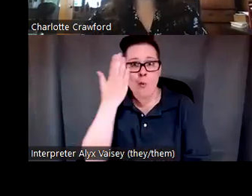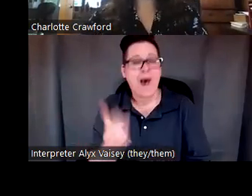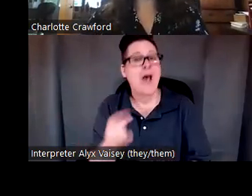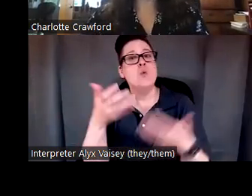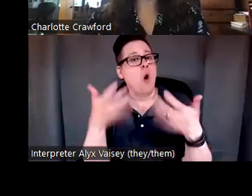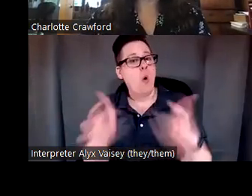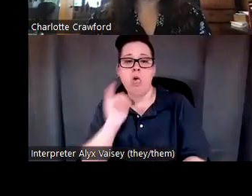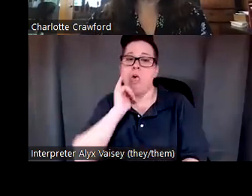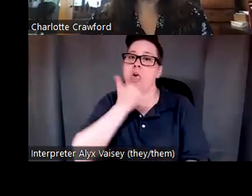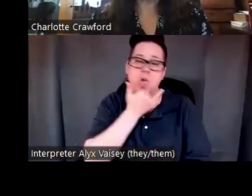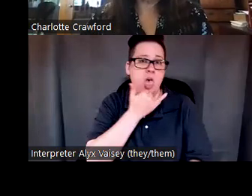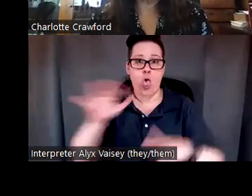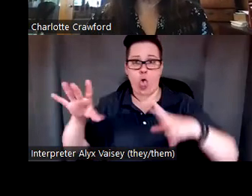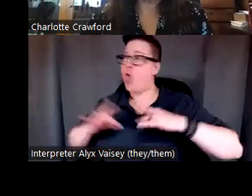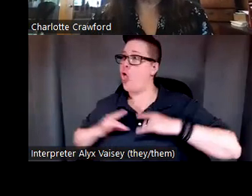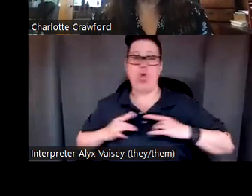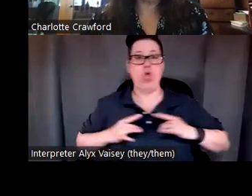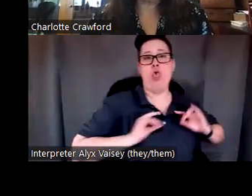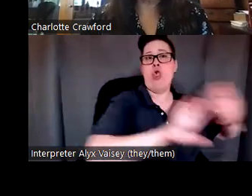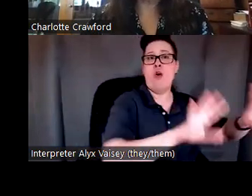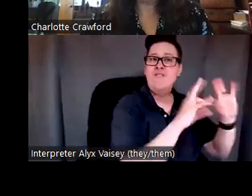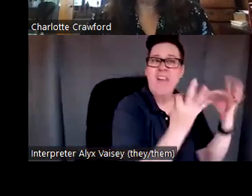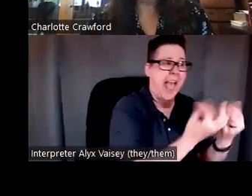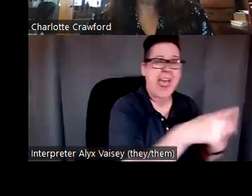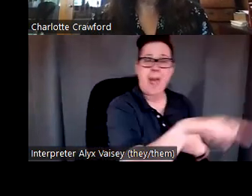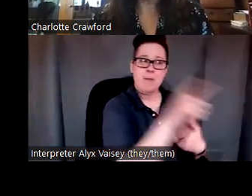to take anything home to your family or anybody else that you love and care about.